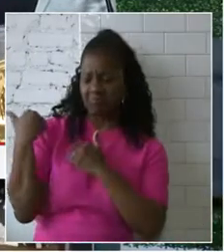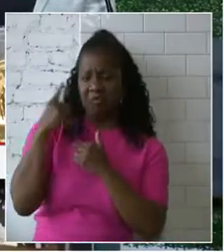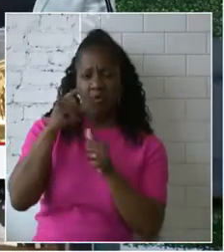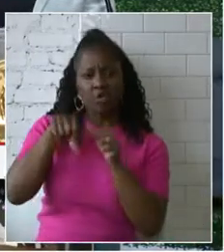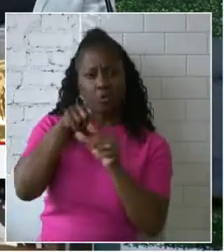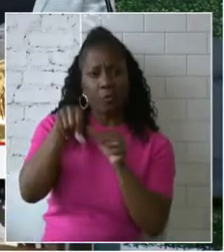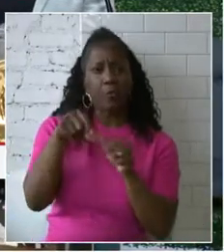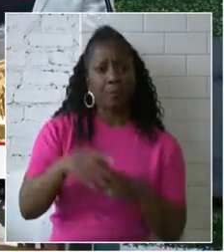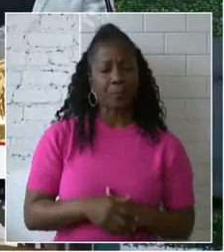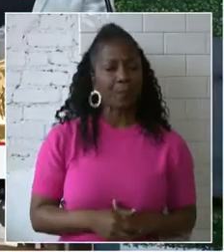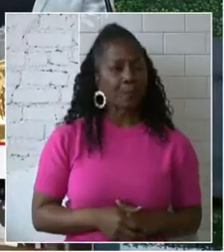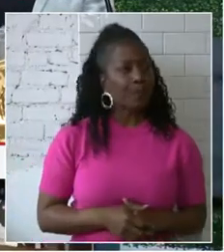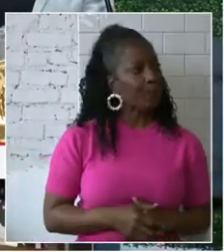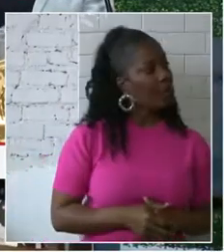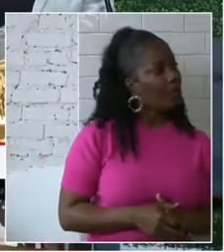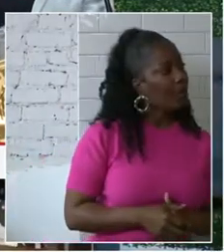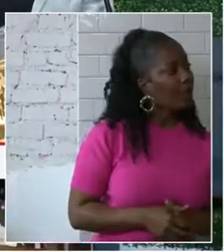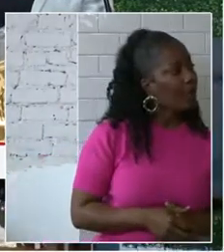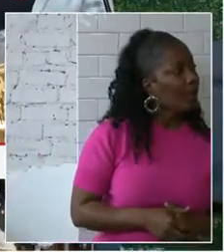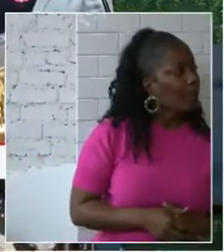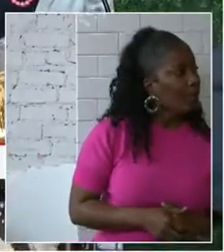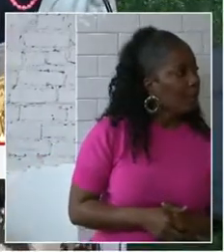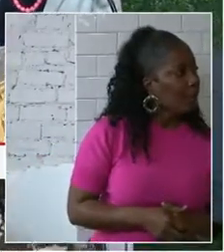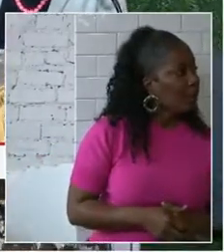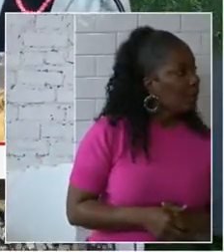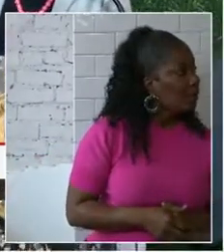Yes. You mentioned that there was going to be